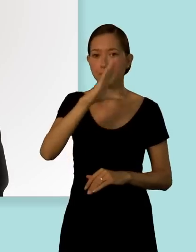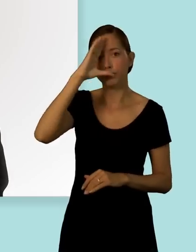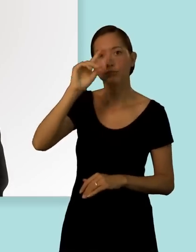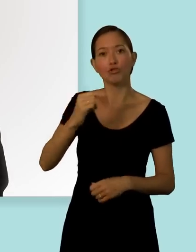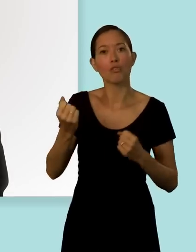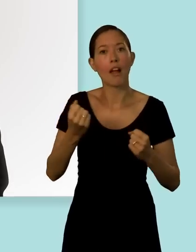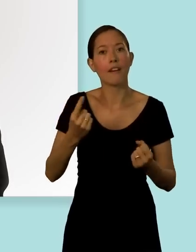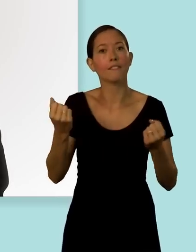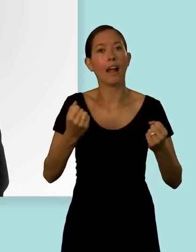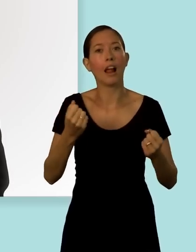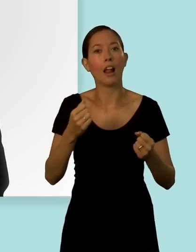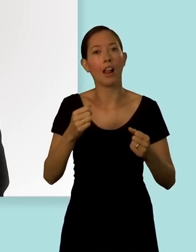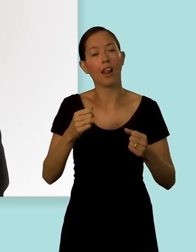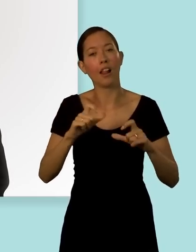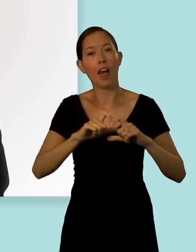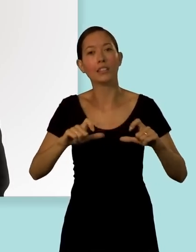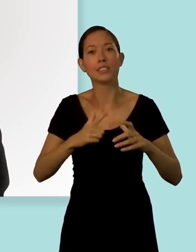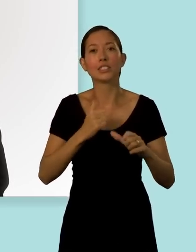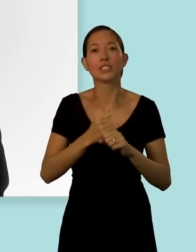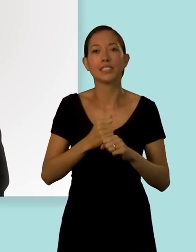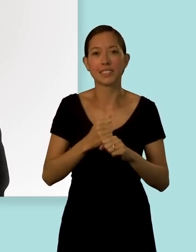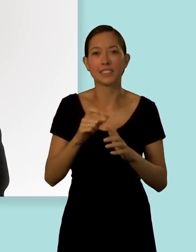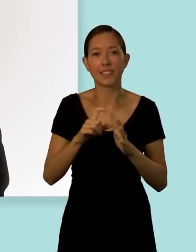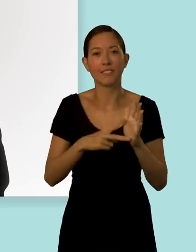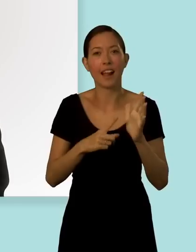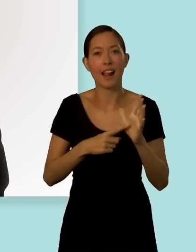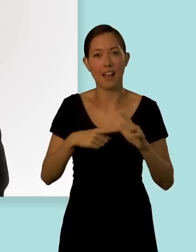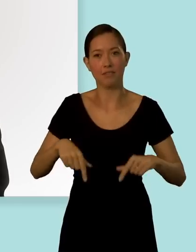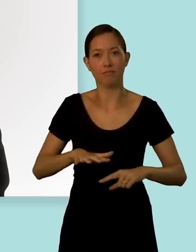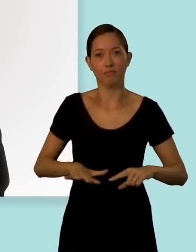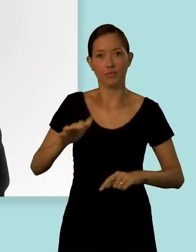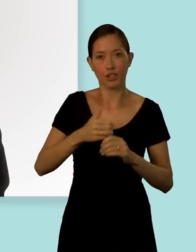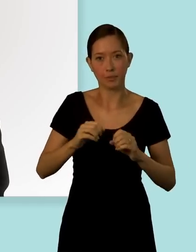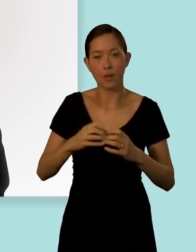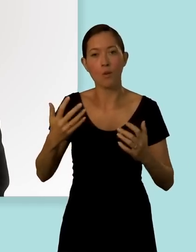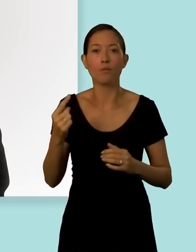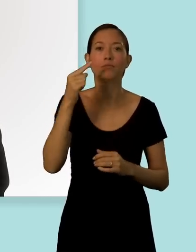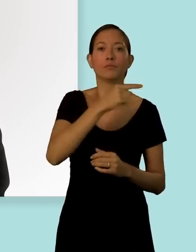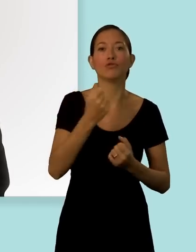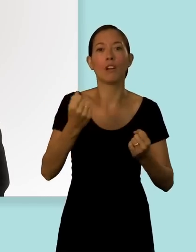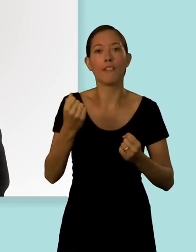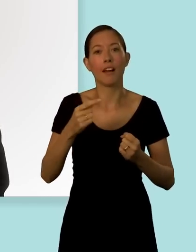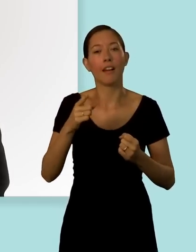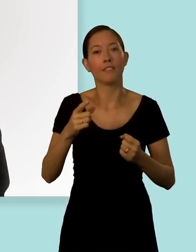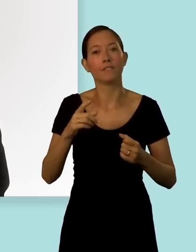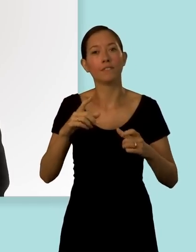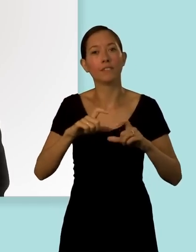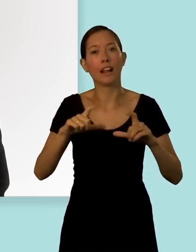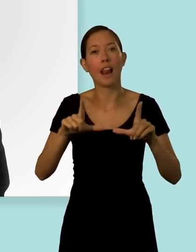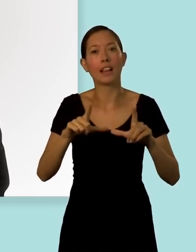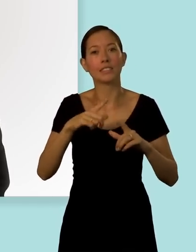inform the Driver and Vehicle Licensing Agency, the DVLA, in Great Britain, or the Driver and Vehicle Licensing Northern